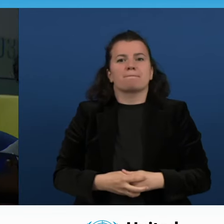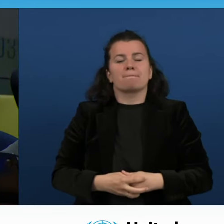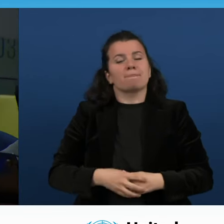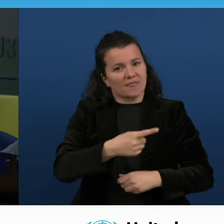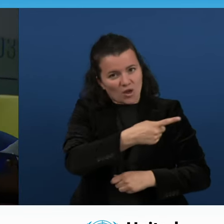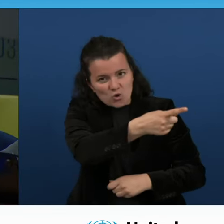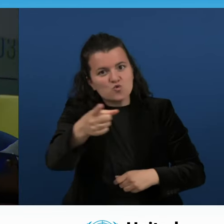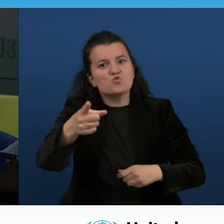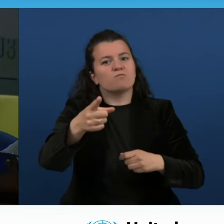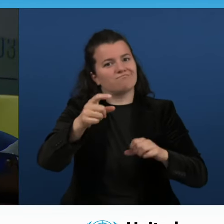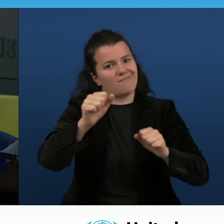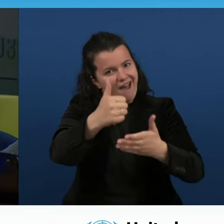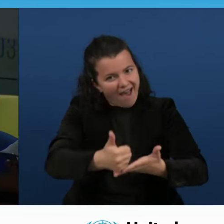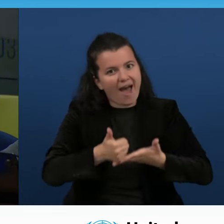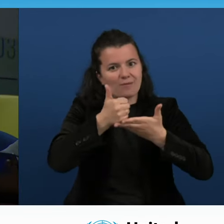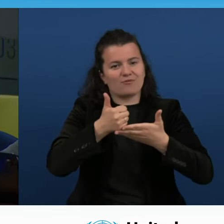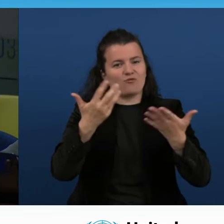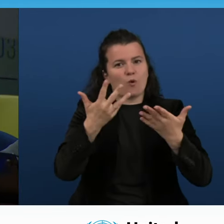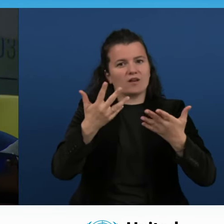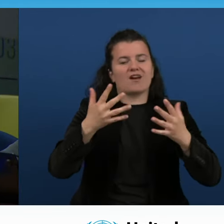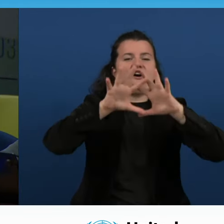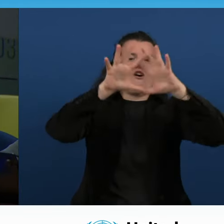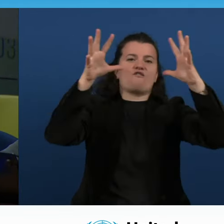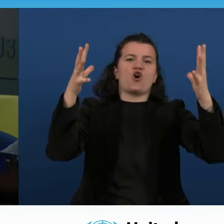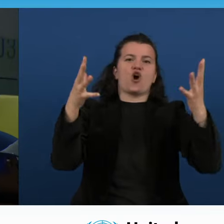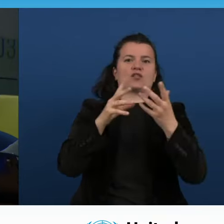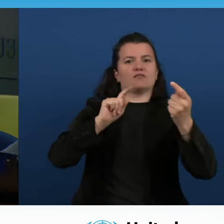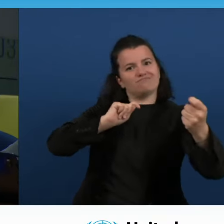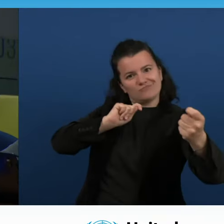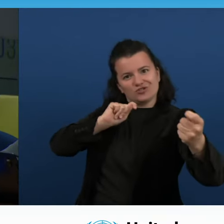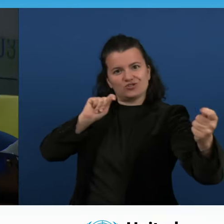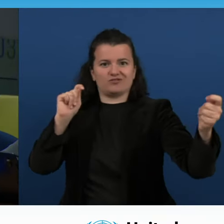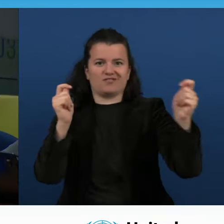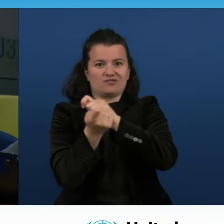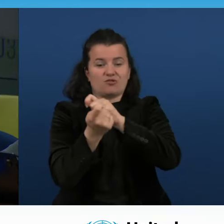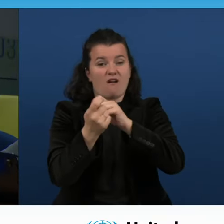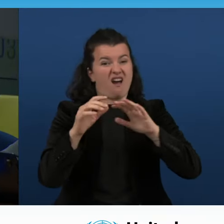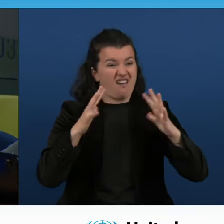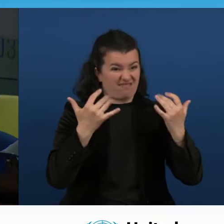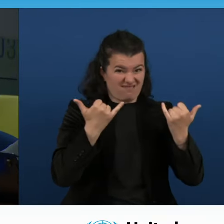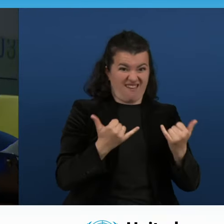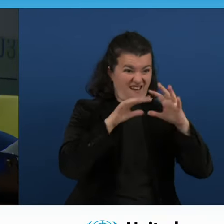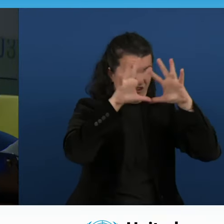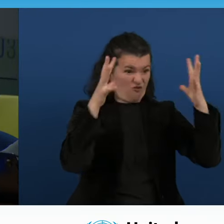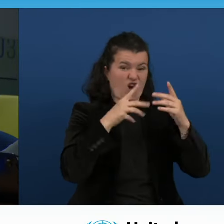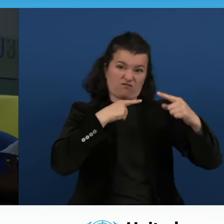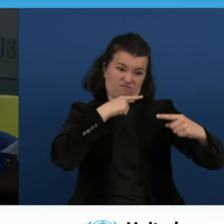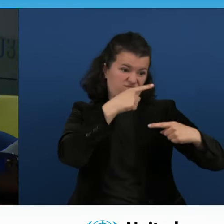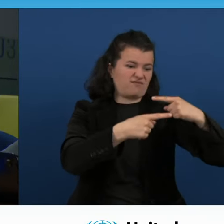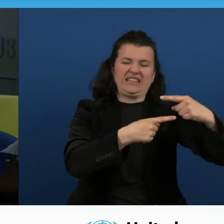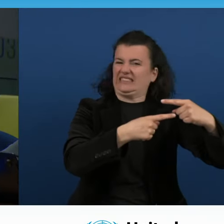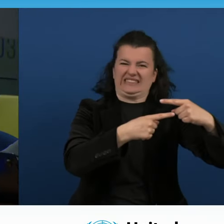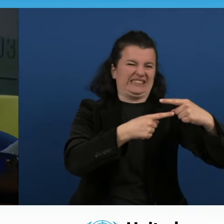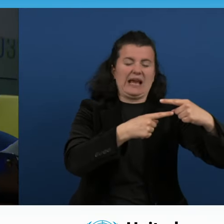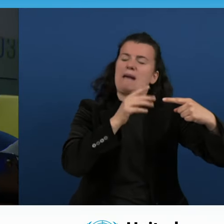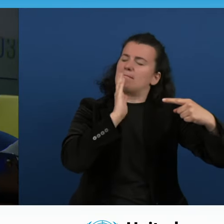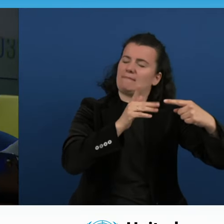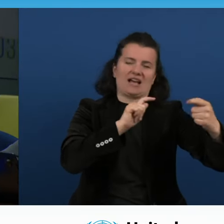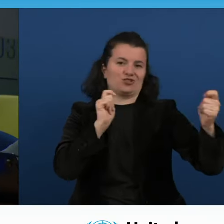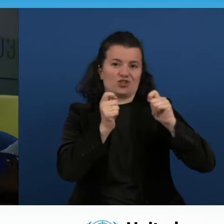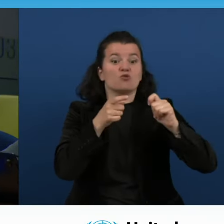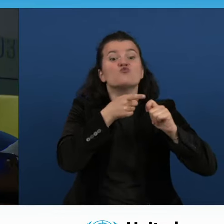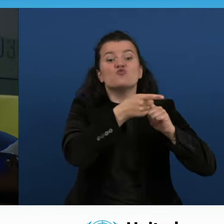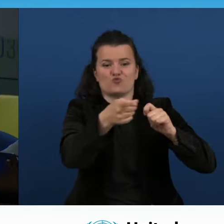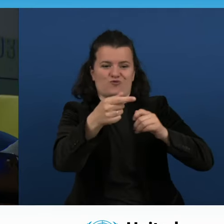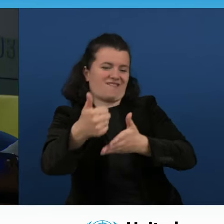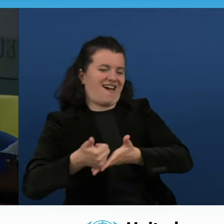needs. I'd like to point out along these lines that the Youth Forum will focus on the Summit of the Future,